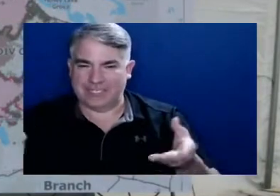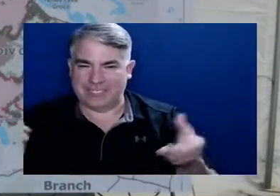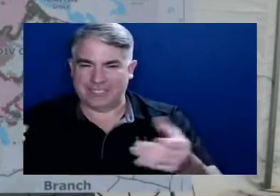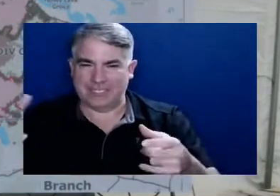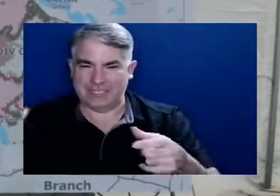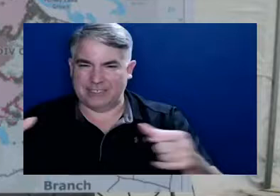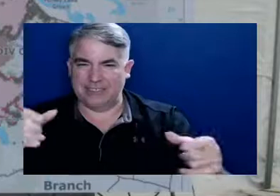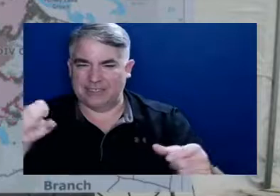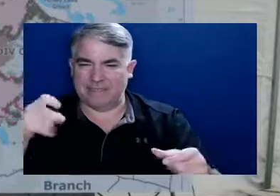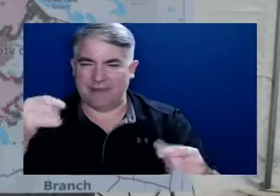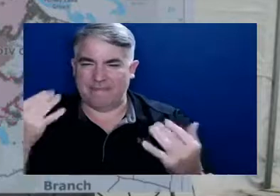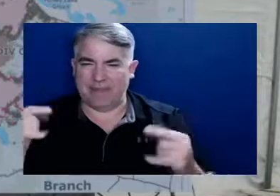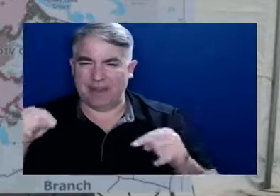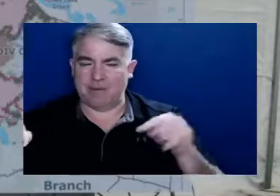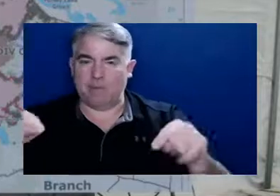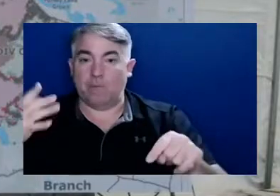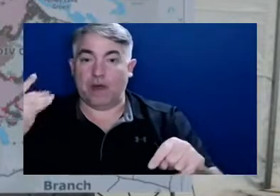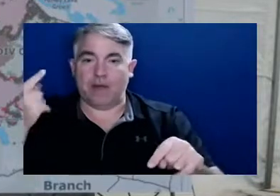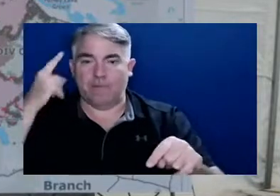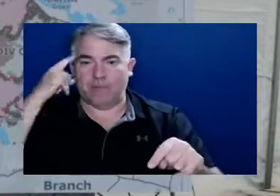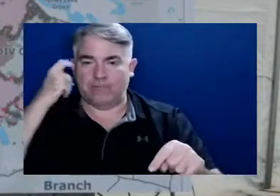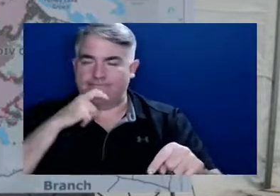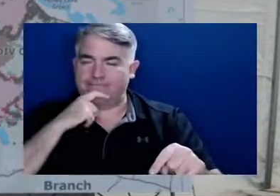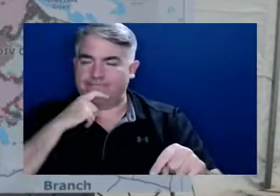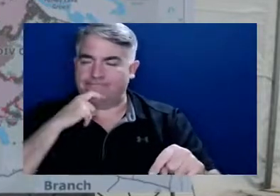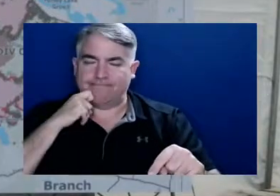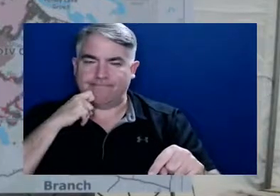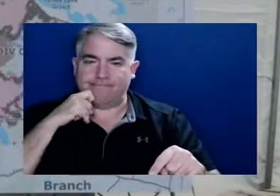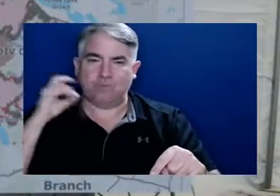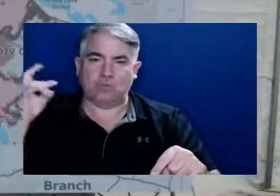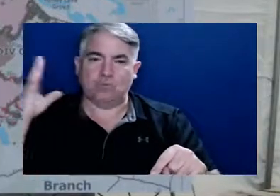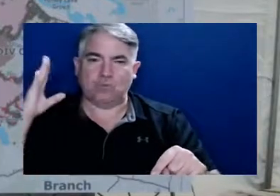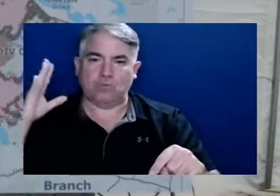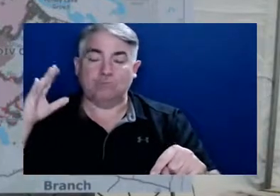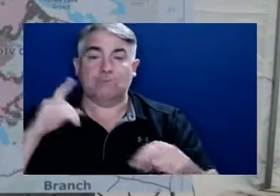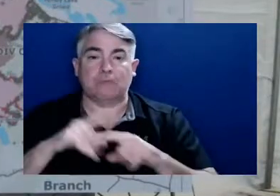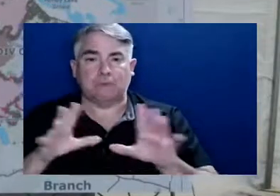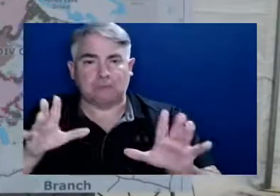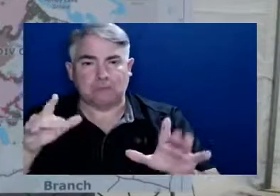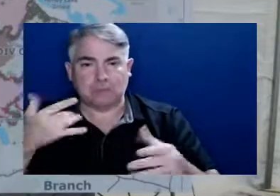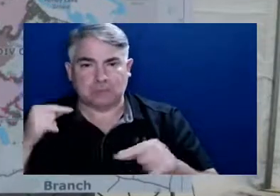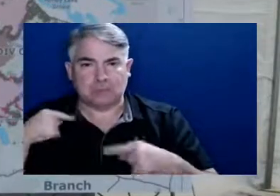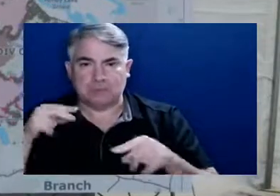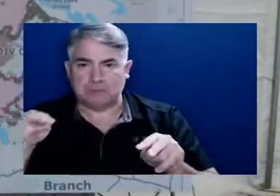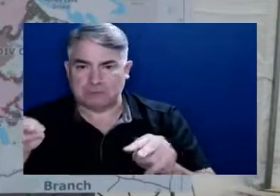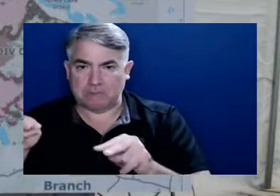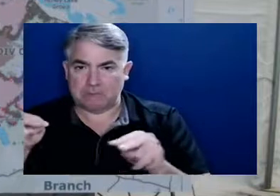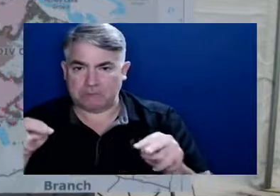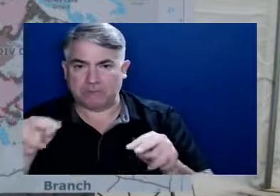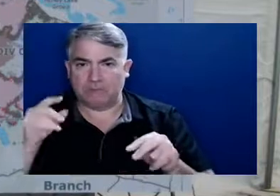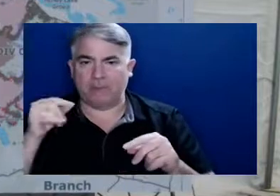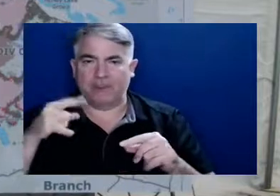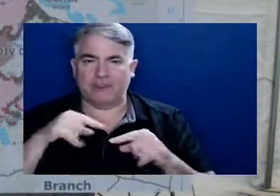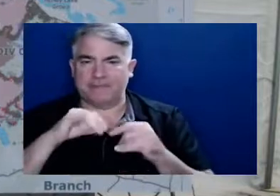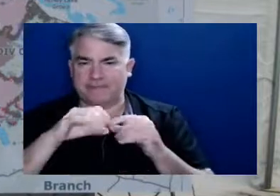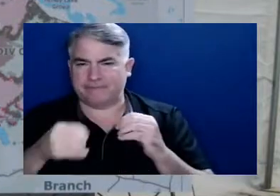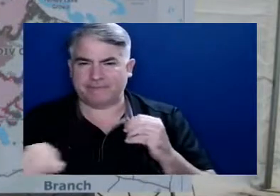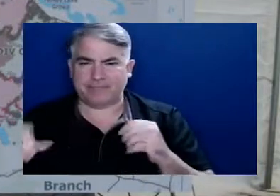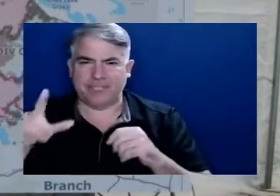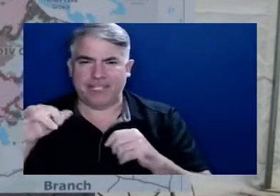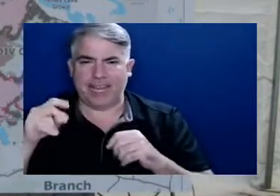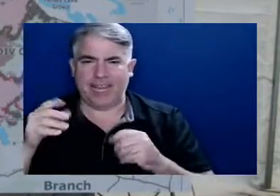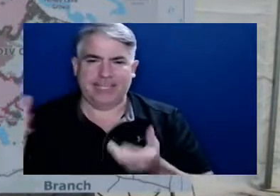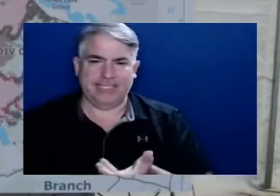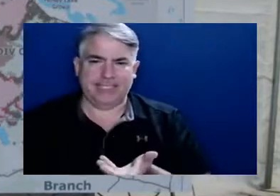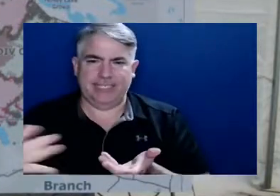of our conditions lately. But we're doing very well in there. All the hose lays in here have been pulled out. We're in the process of being pulled out.